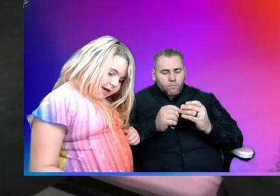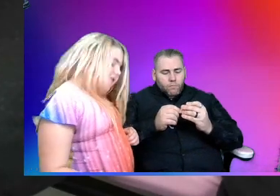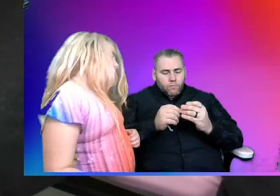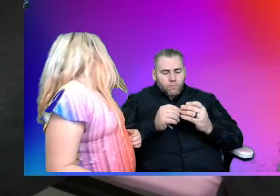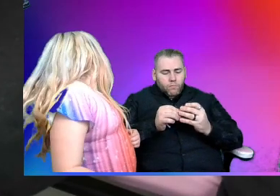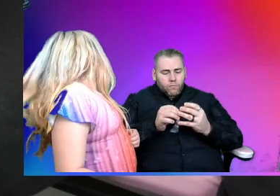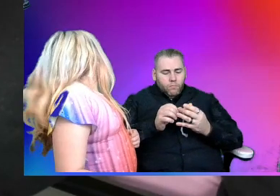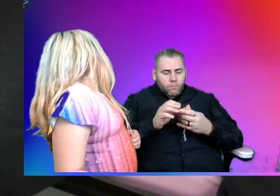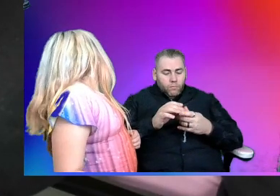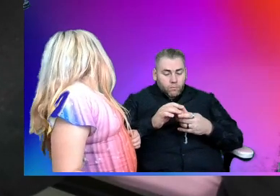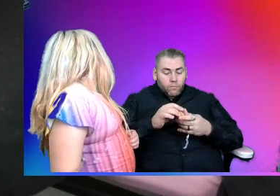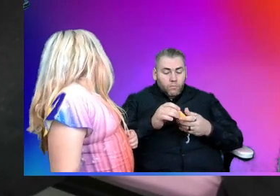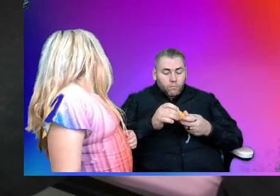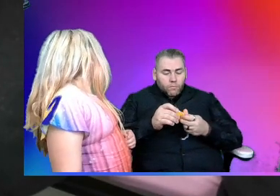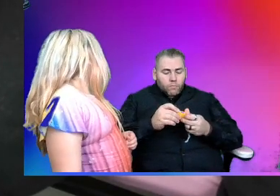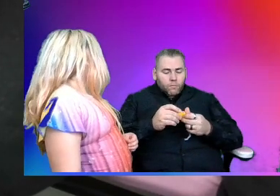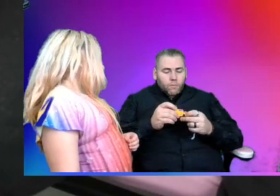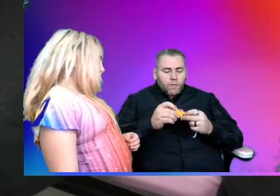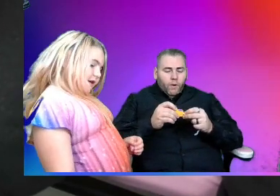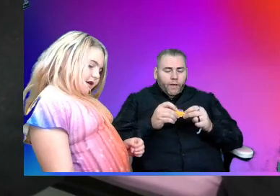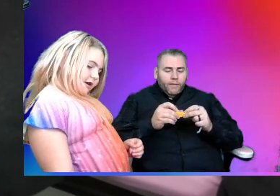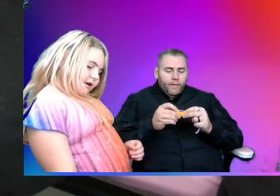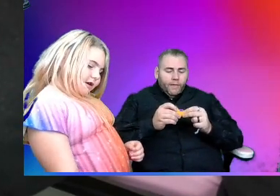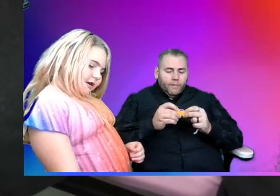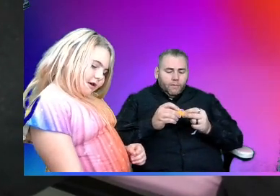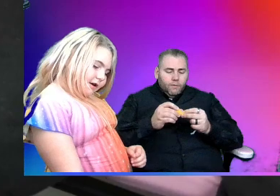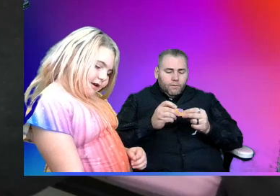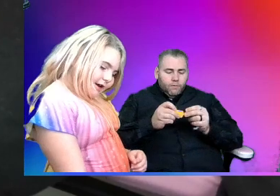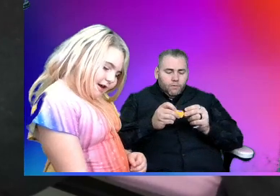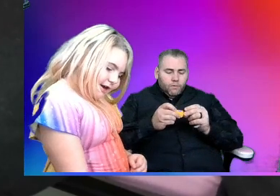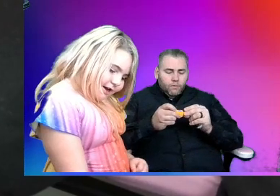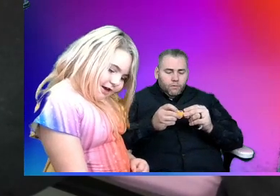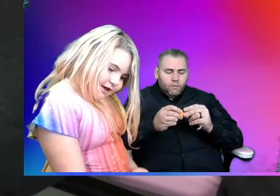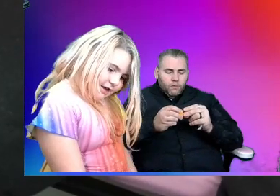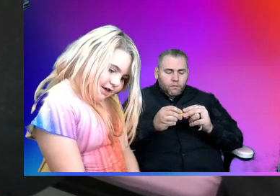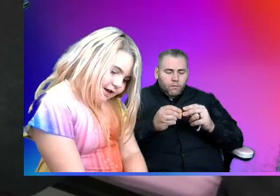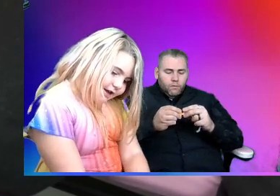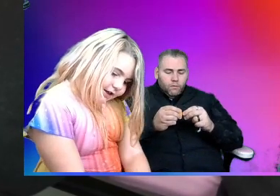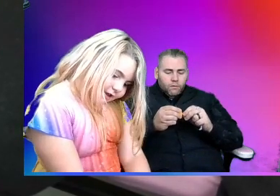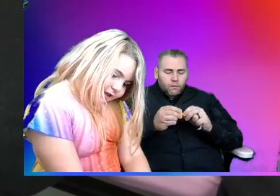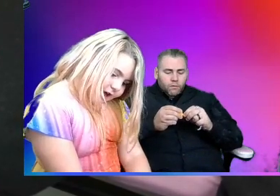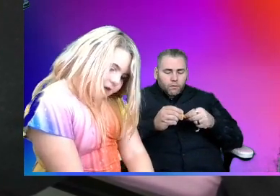and it sticks. And why is that?